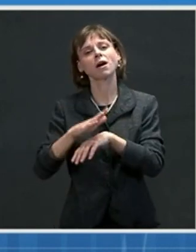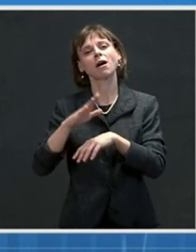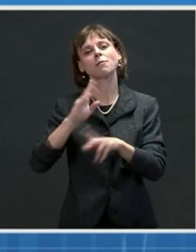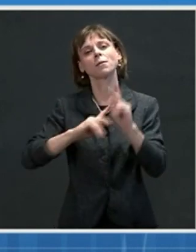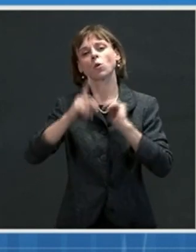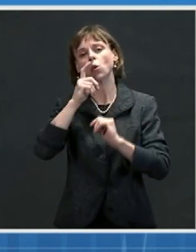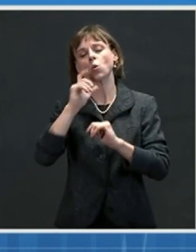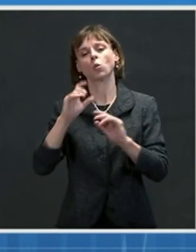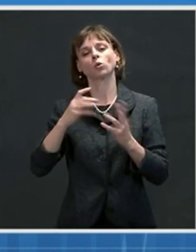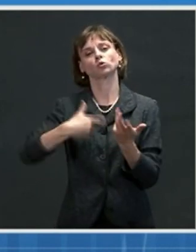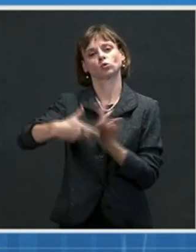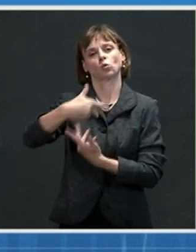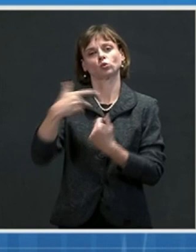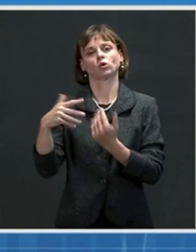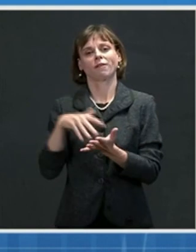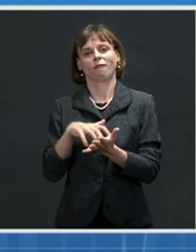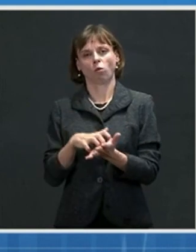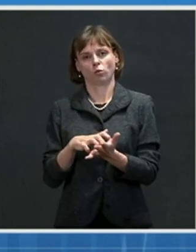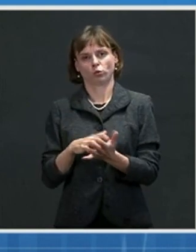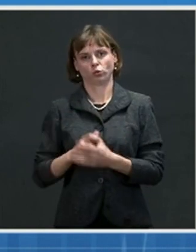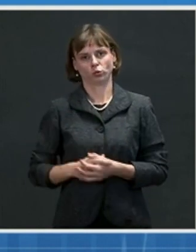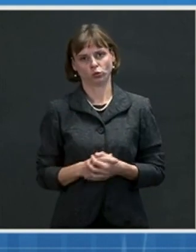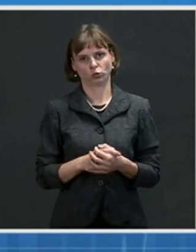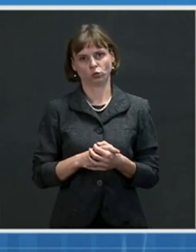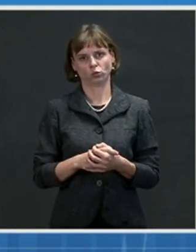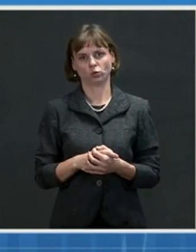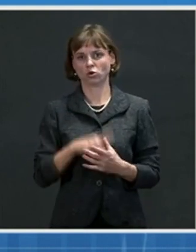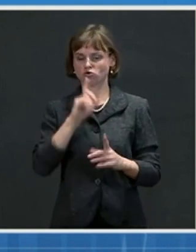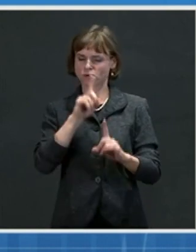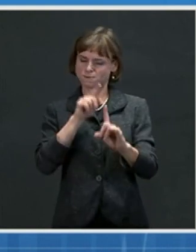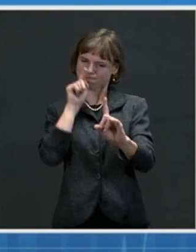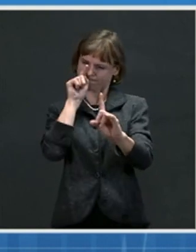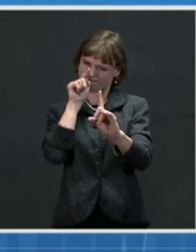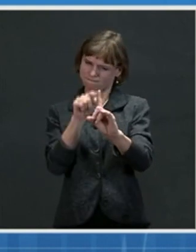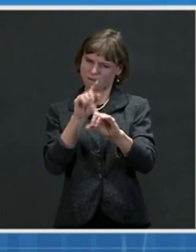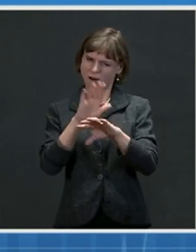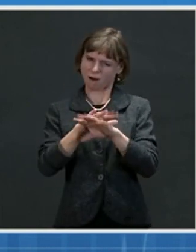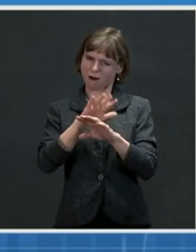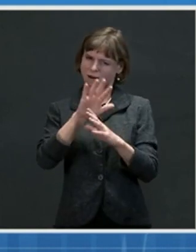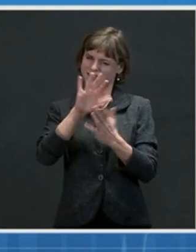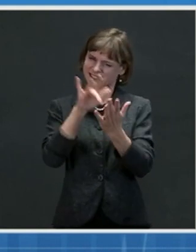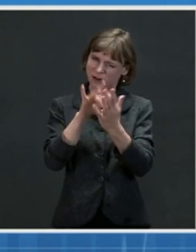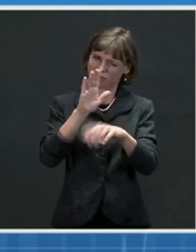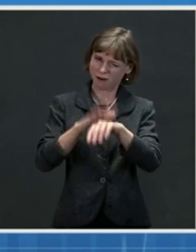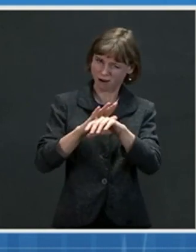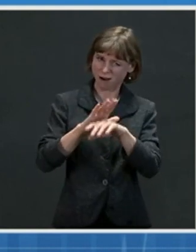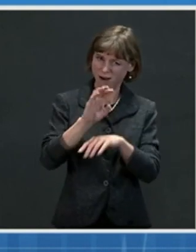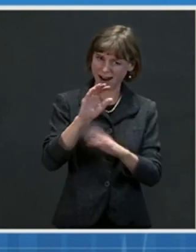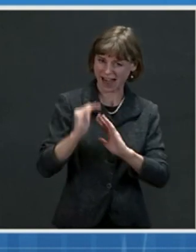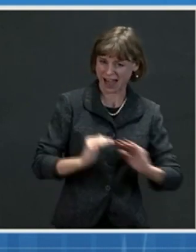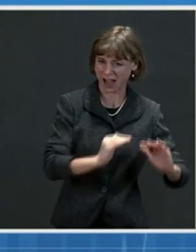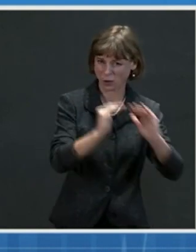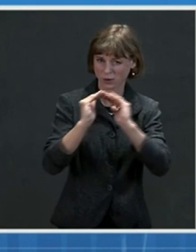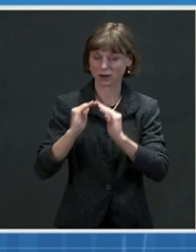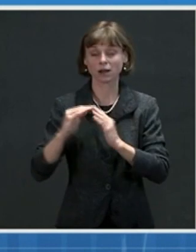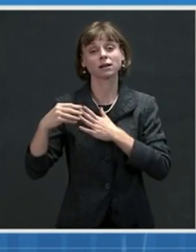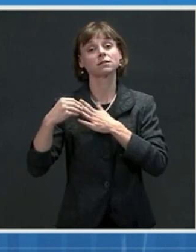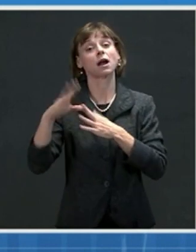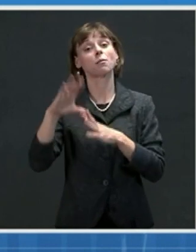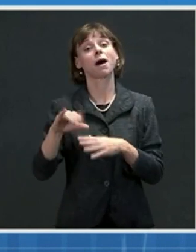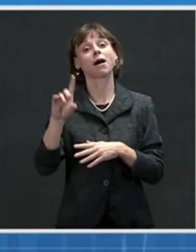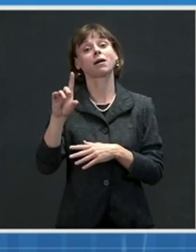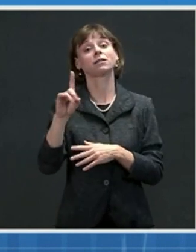Second on this point, we continue to put equity at the center of our work more broadly, guided by Dr. Marcela